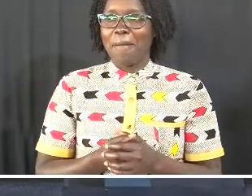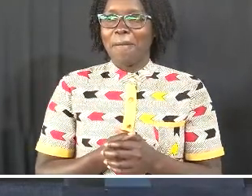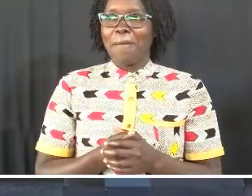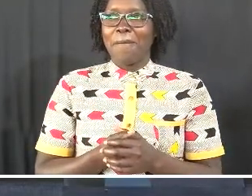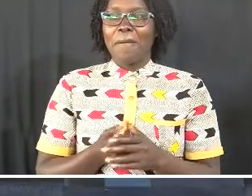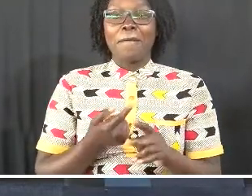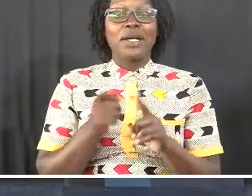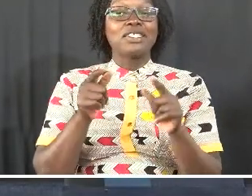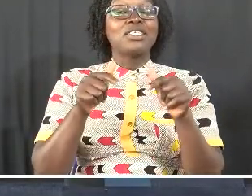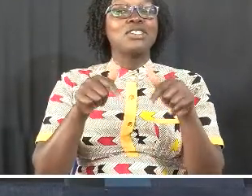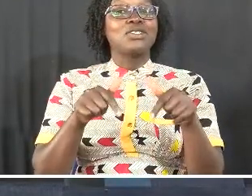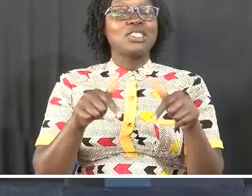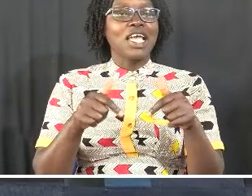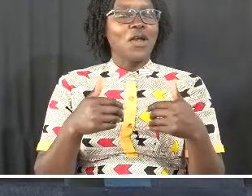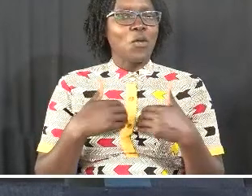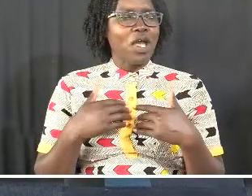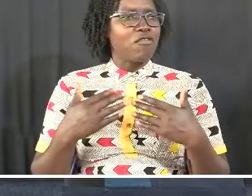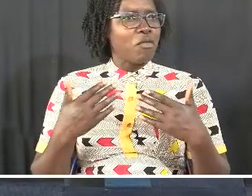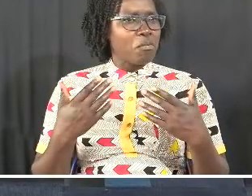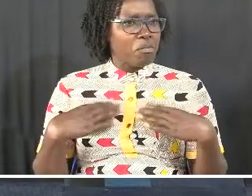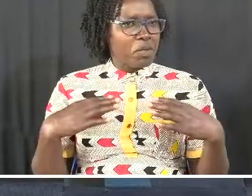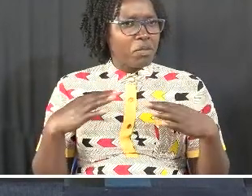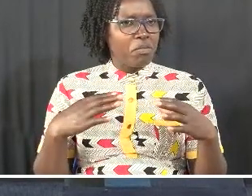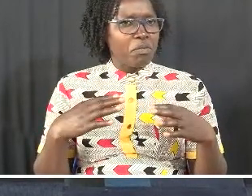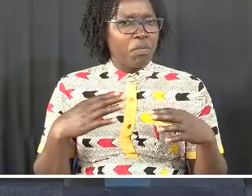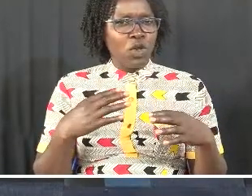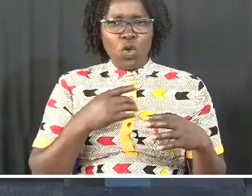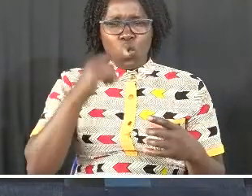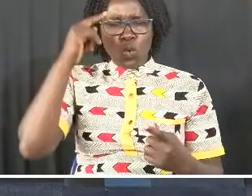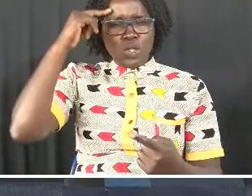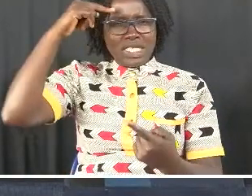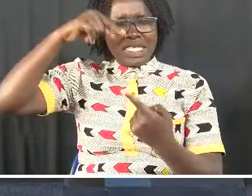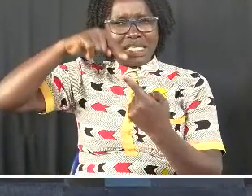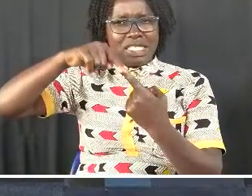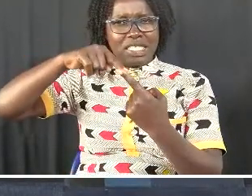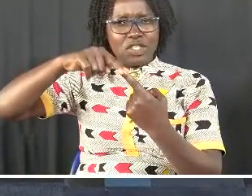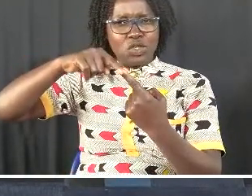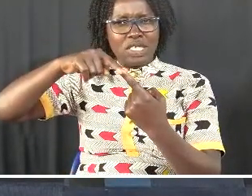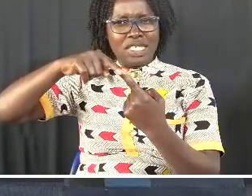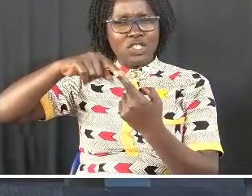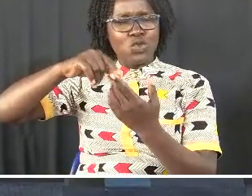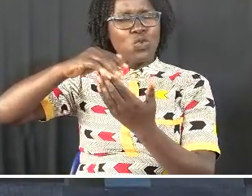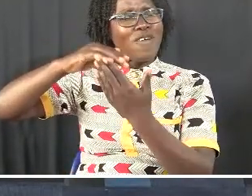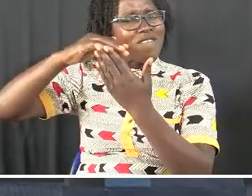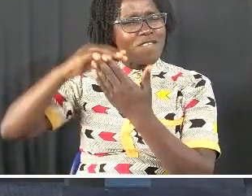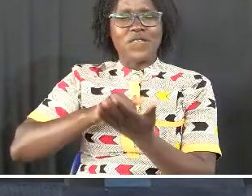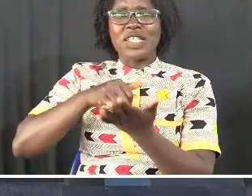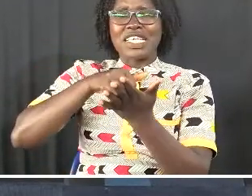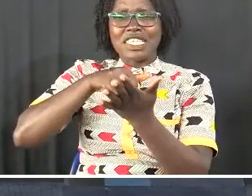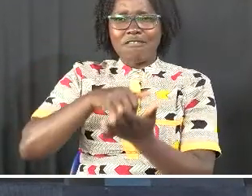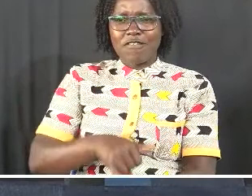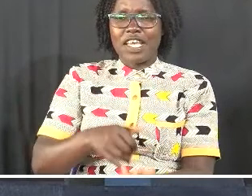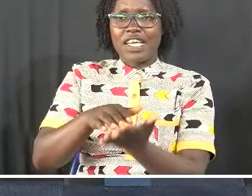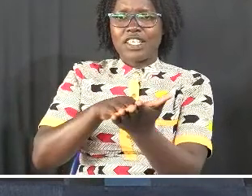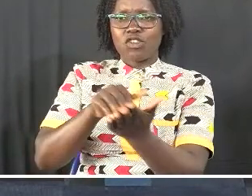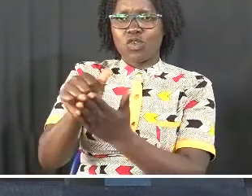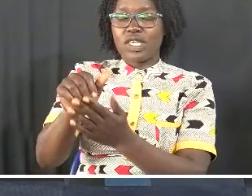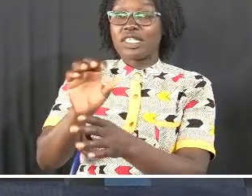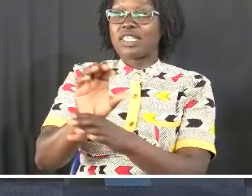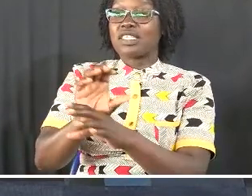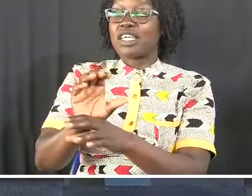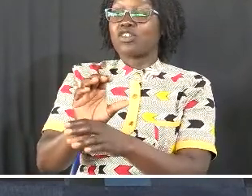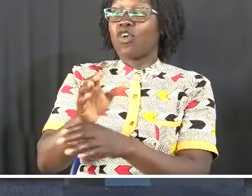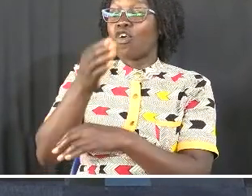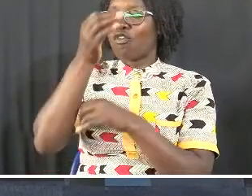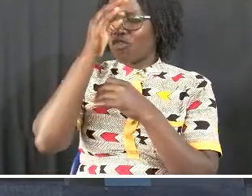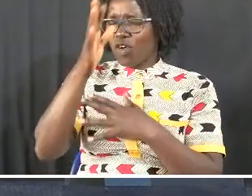But today, we have people whose intention is to wreak havoc in the church of God. There